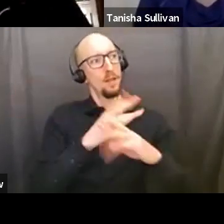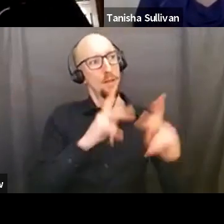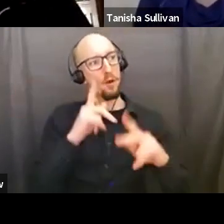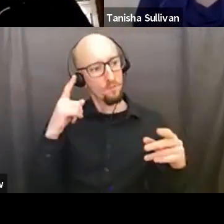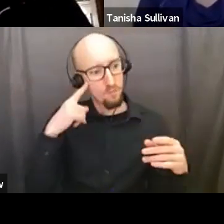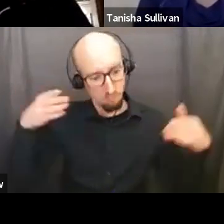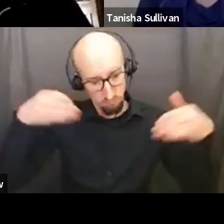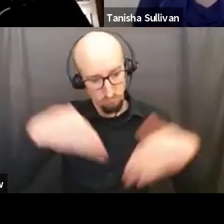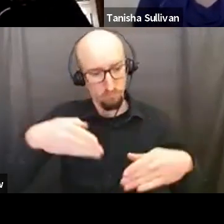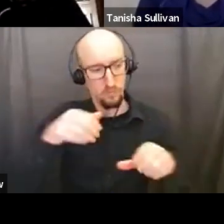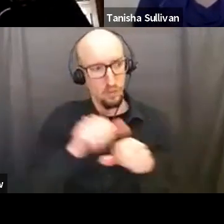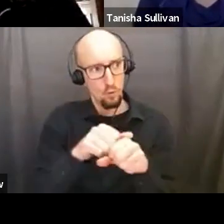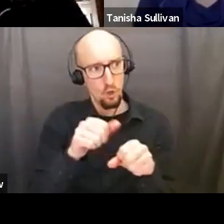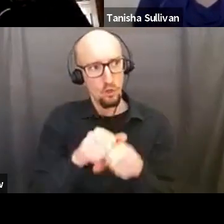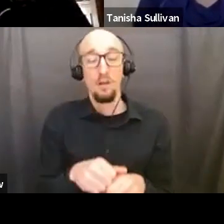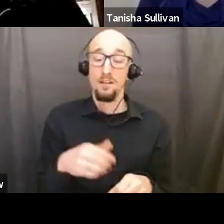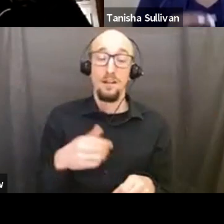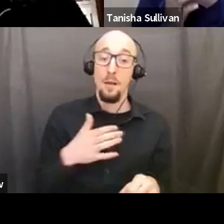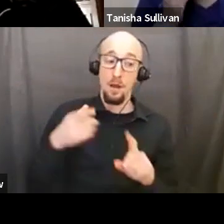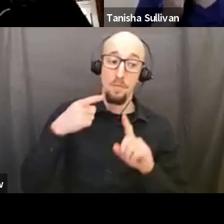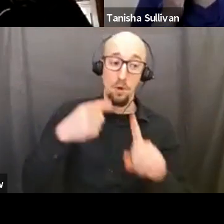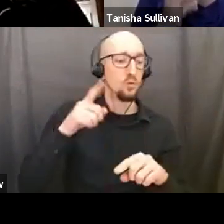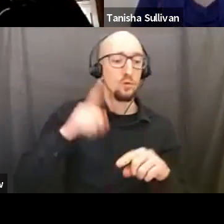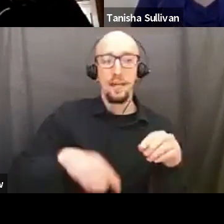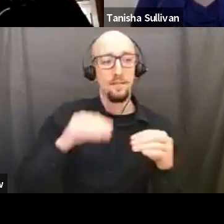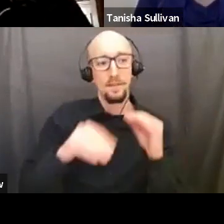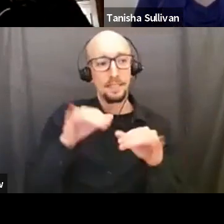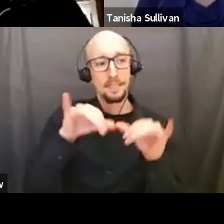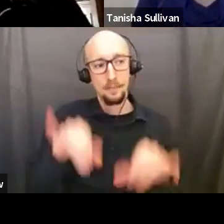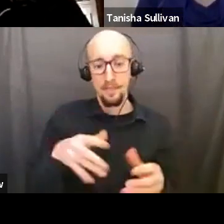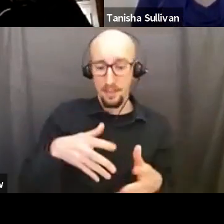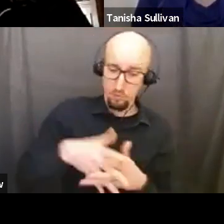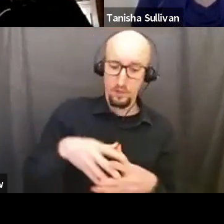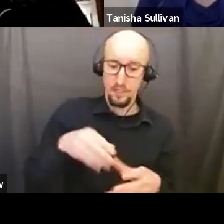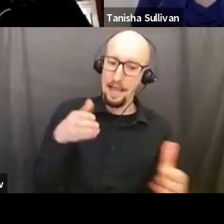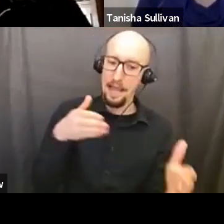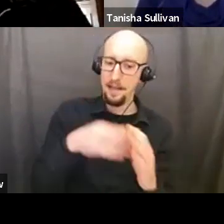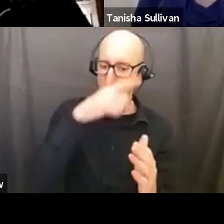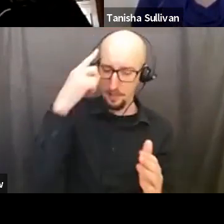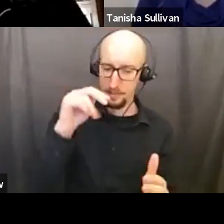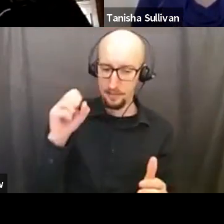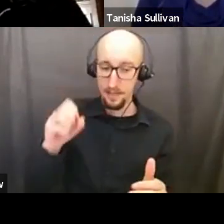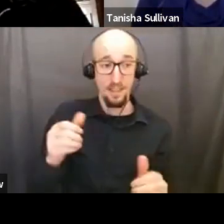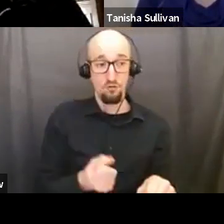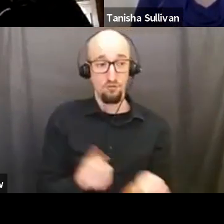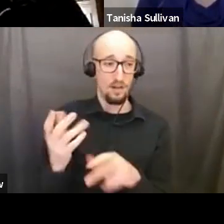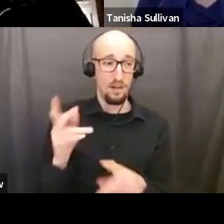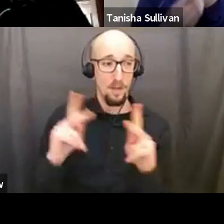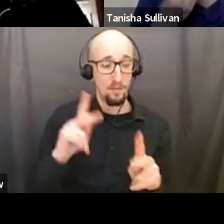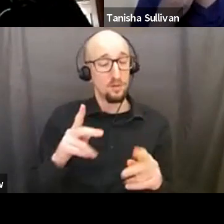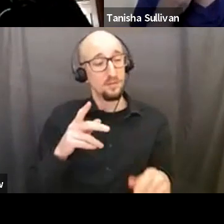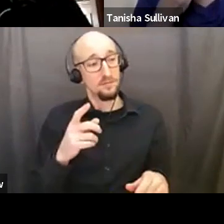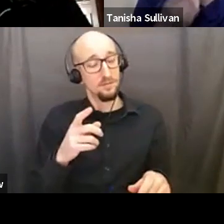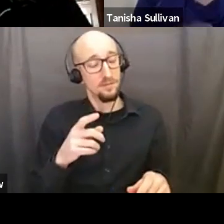end of quote. My point is, you cannot fix a system rooted in anti-Blackness that rejects the academic gifts and talents of Black